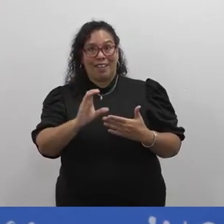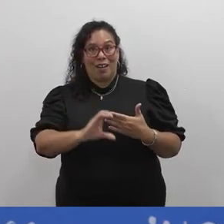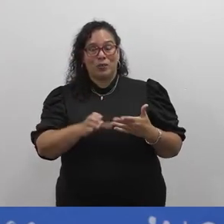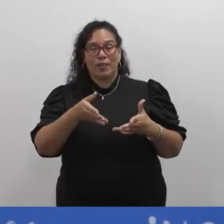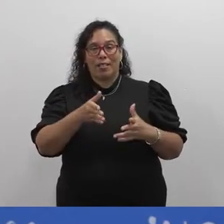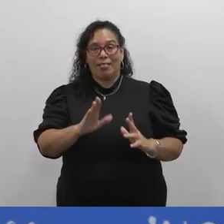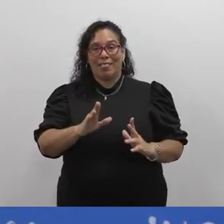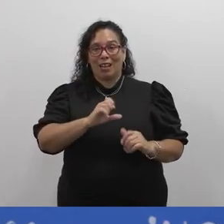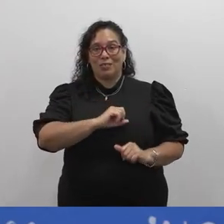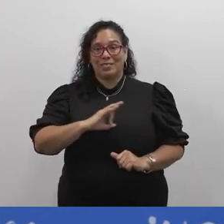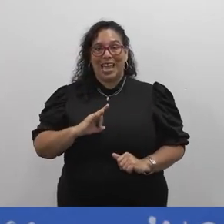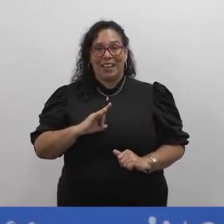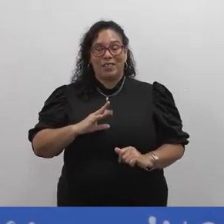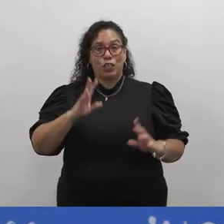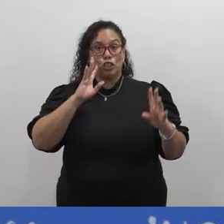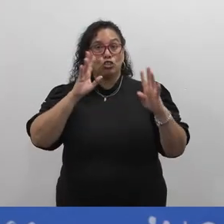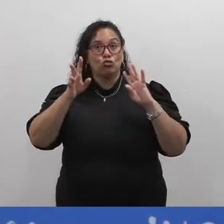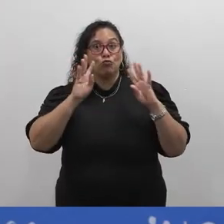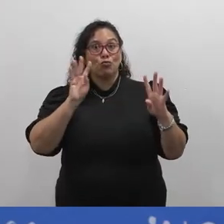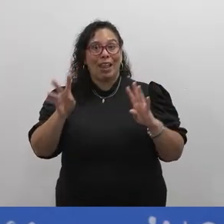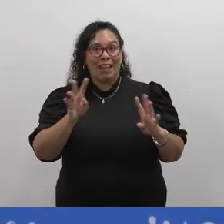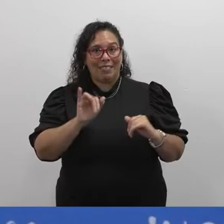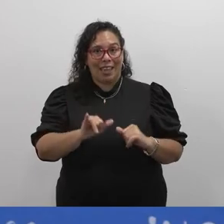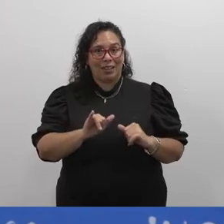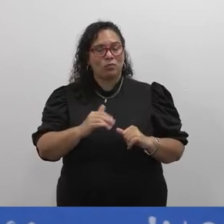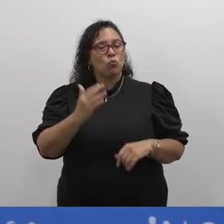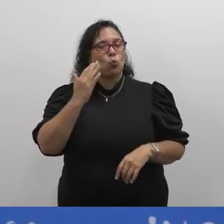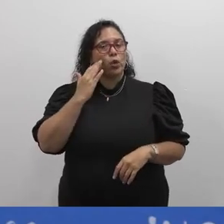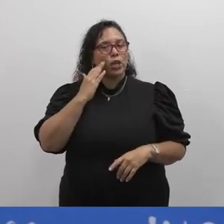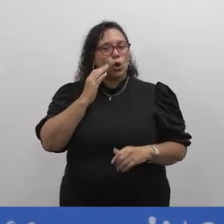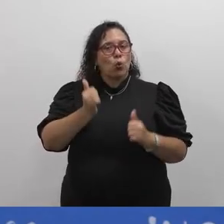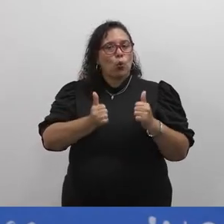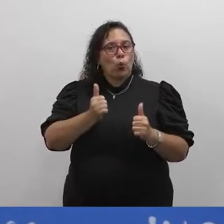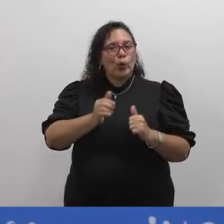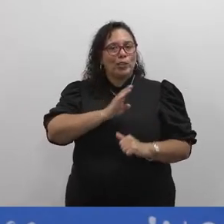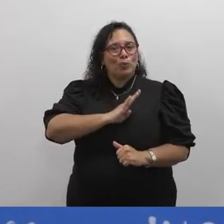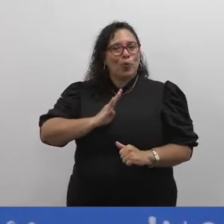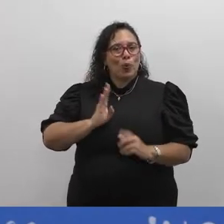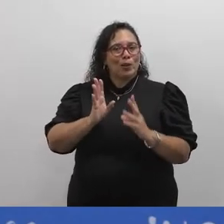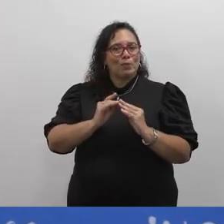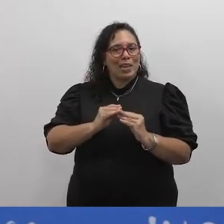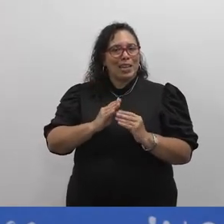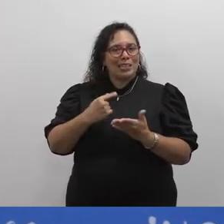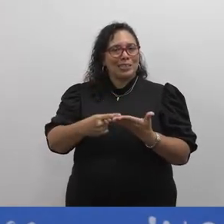in-depth things, we know that two board meetings from now, we're gonna talk about a particular piece.